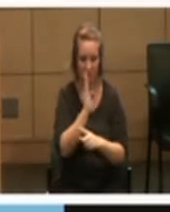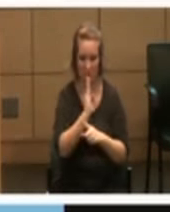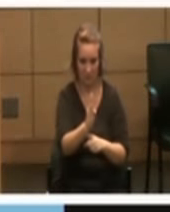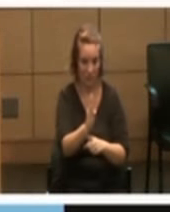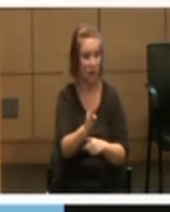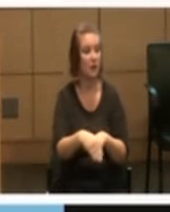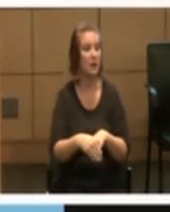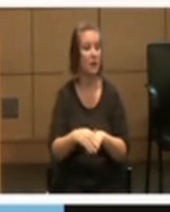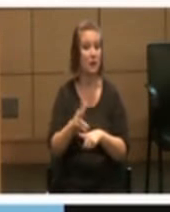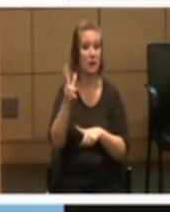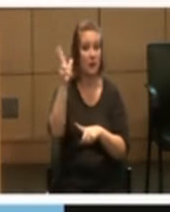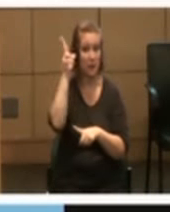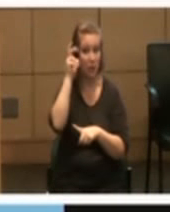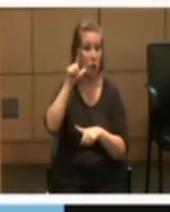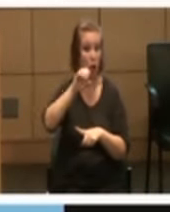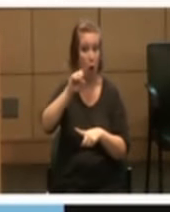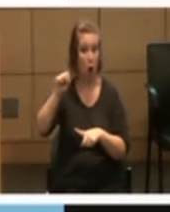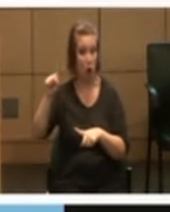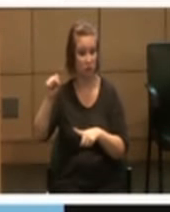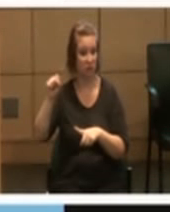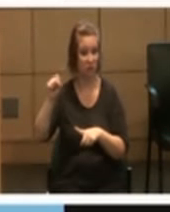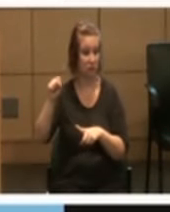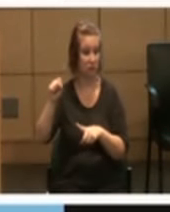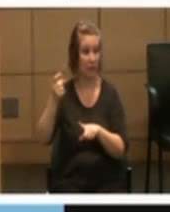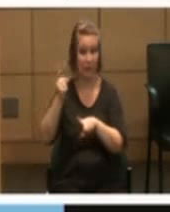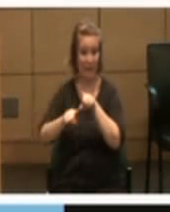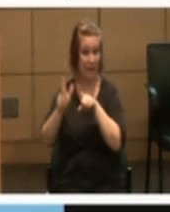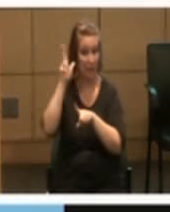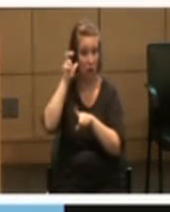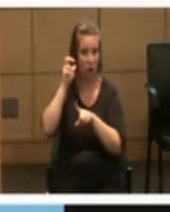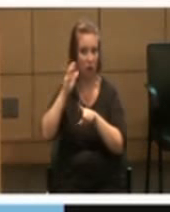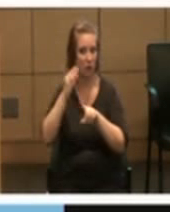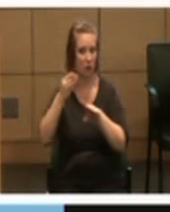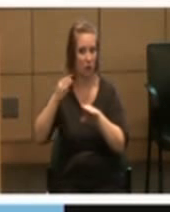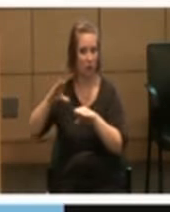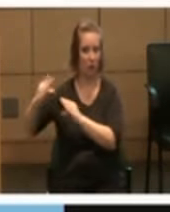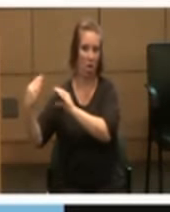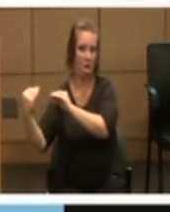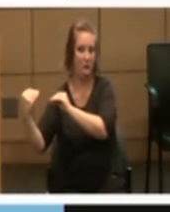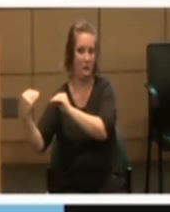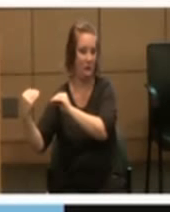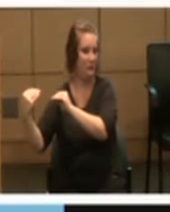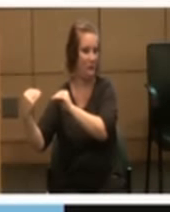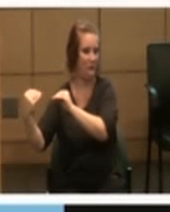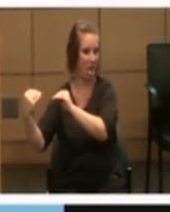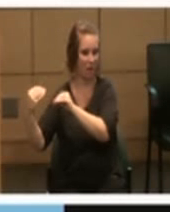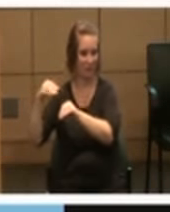and the ear with the hearing loss on the side of the mask or stimulus, so competing talkers or